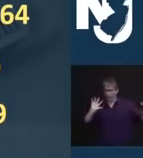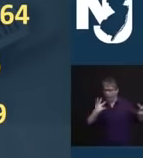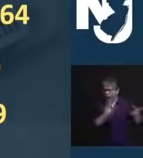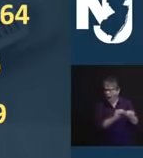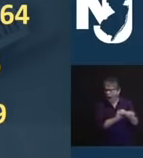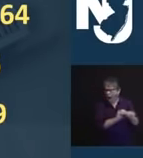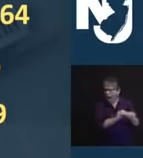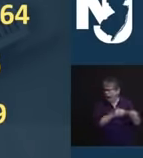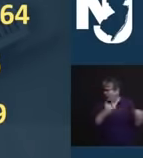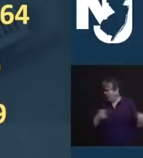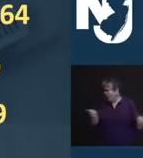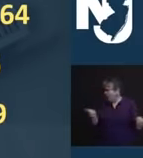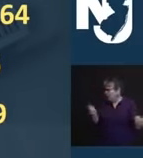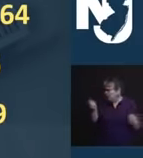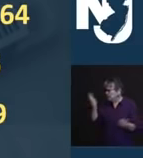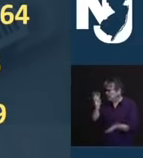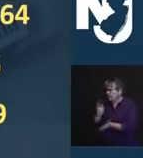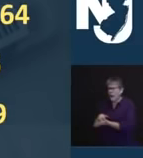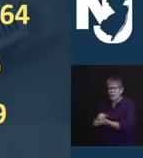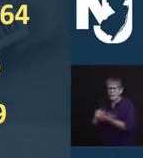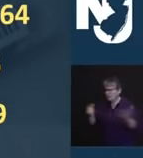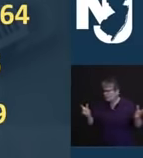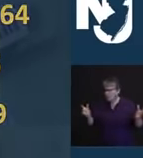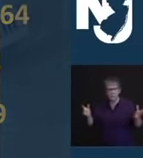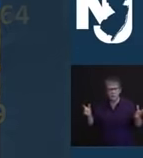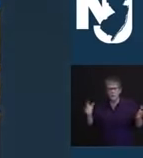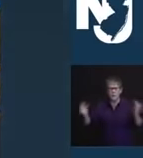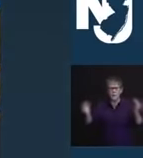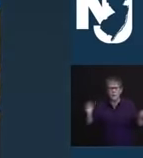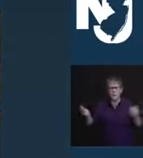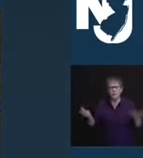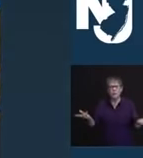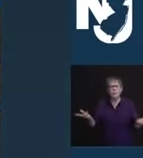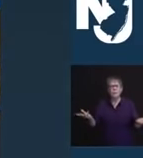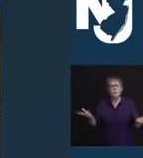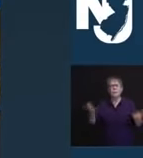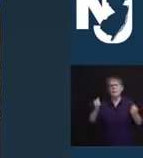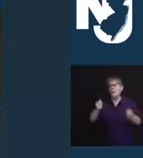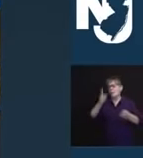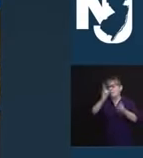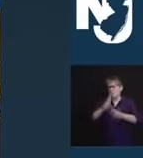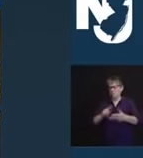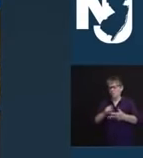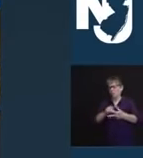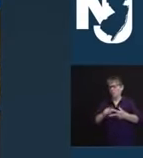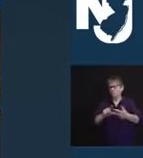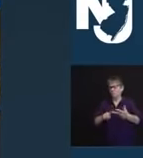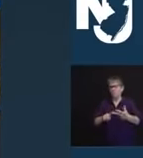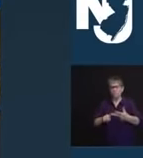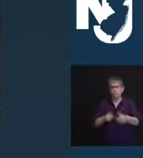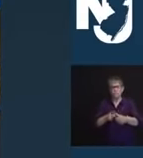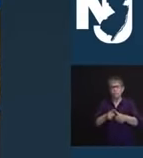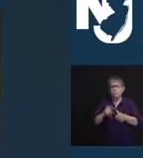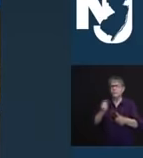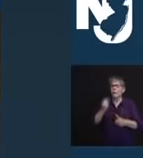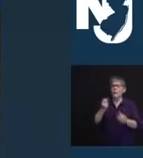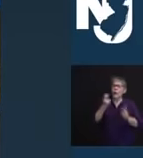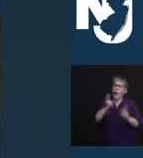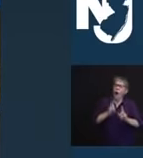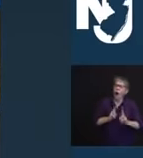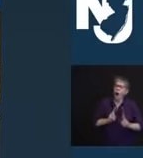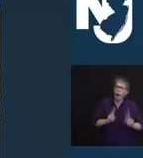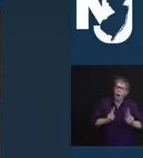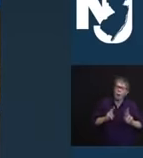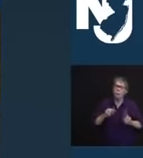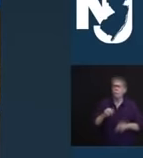Let's now honor, as we do every day, 3 of these blessed souls we've lost. We'll begin by remembering what a great family. Retired